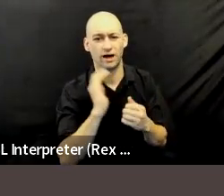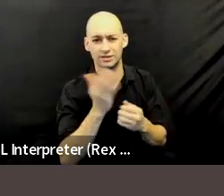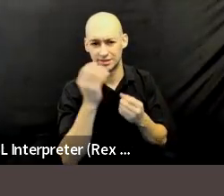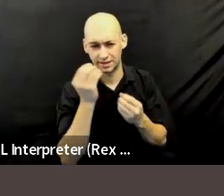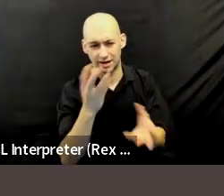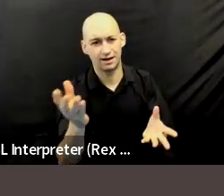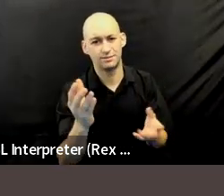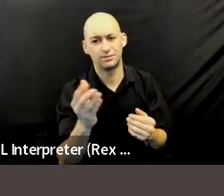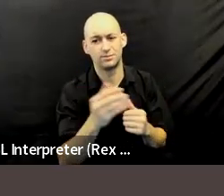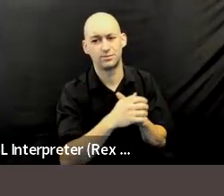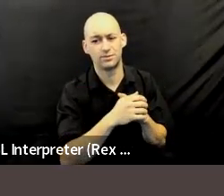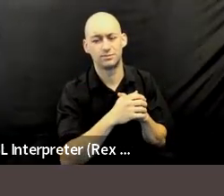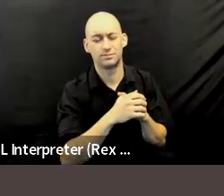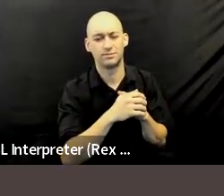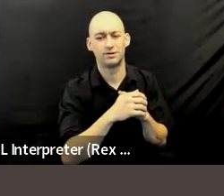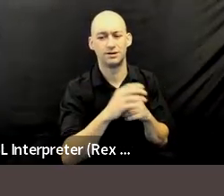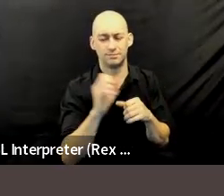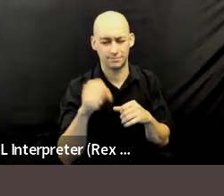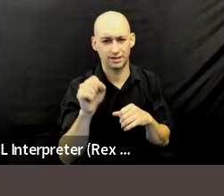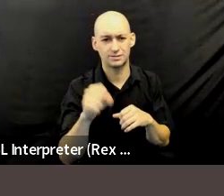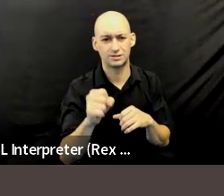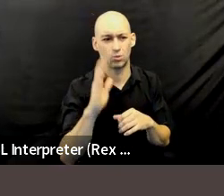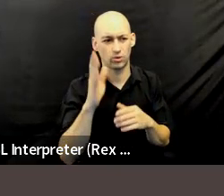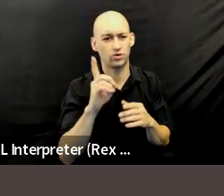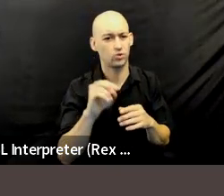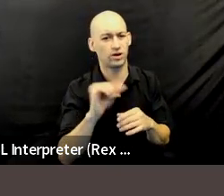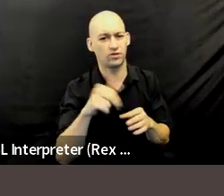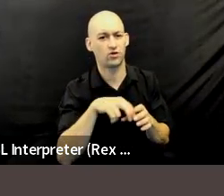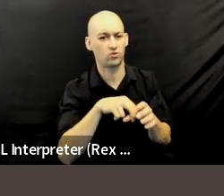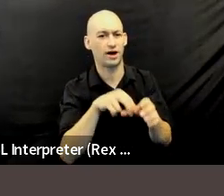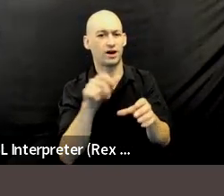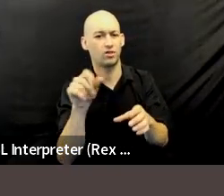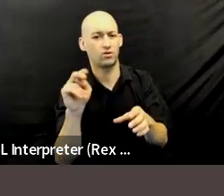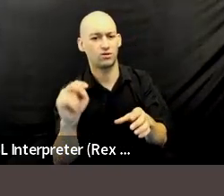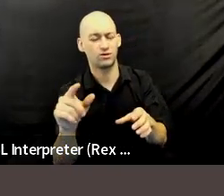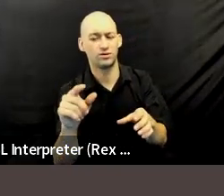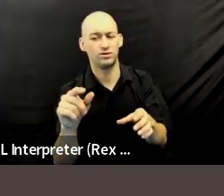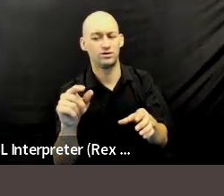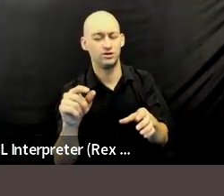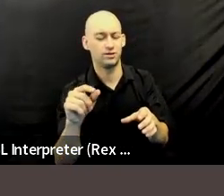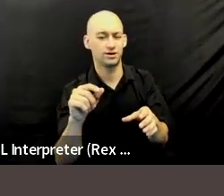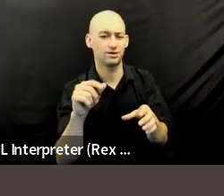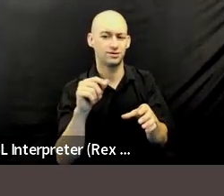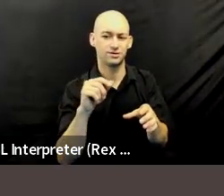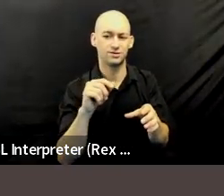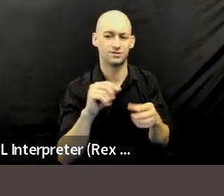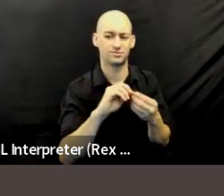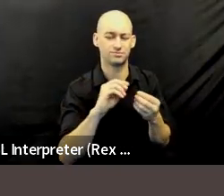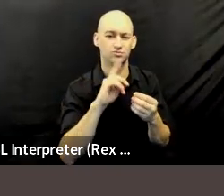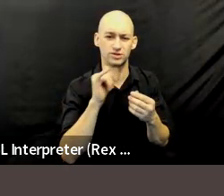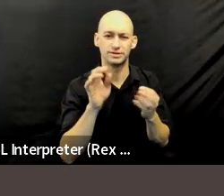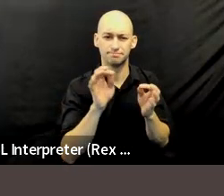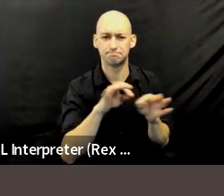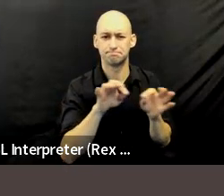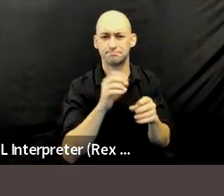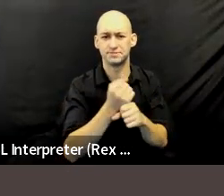Will do, and we're actually going to be doing another ride-along with the sheriff on Monday, our safety officer, along with the Kelly County Sheriff and members